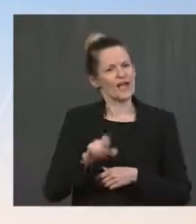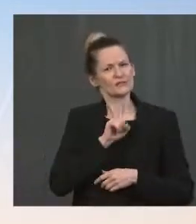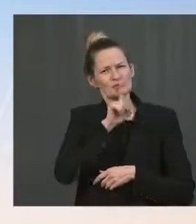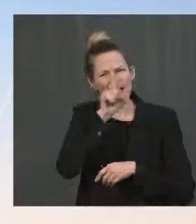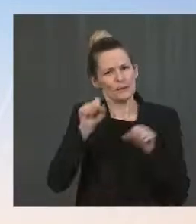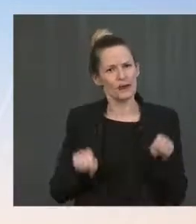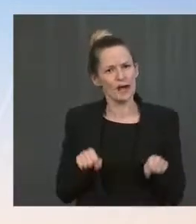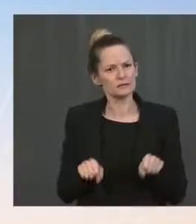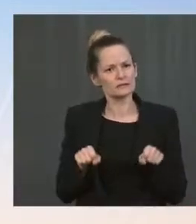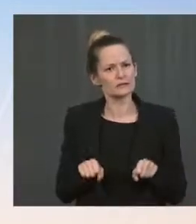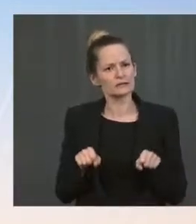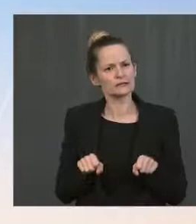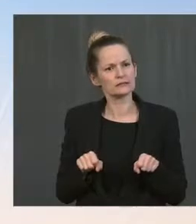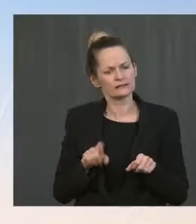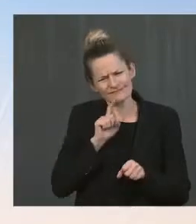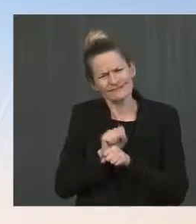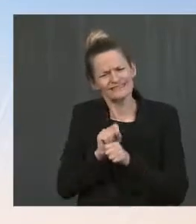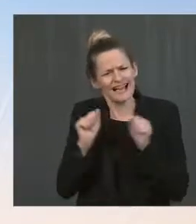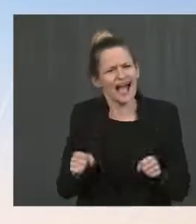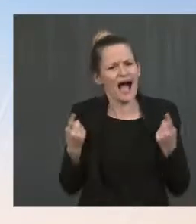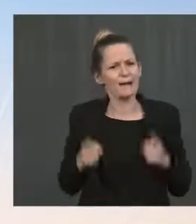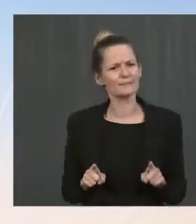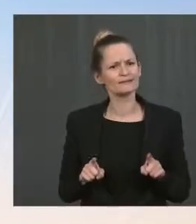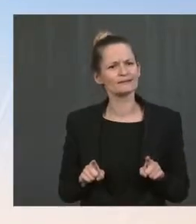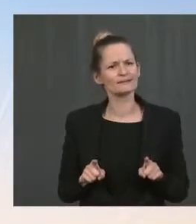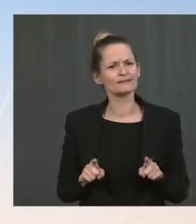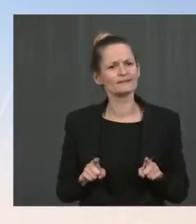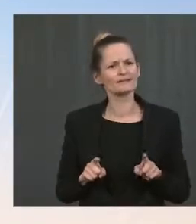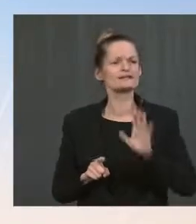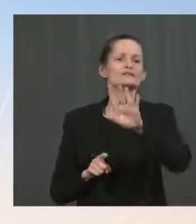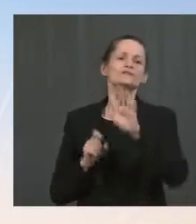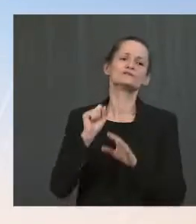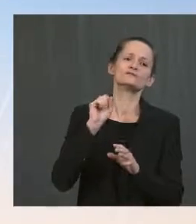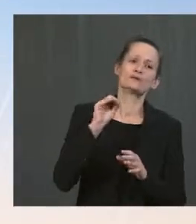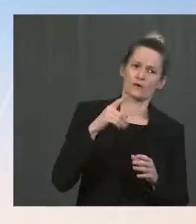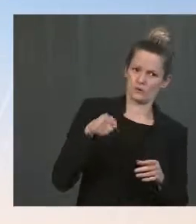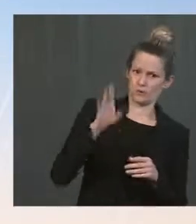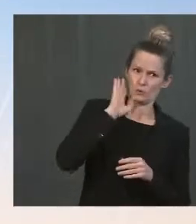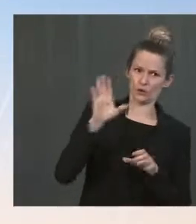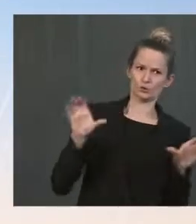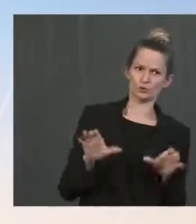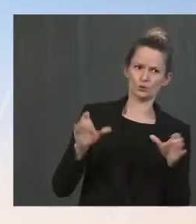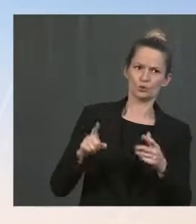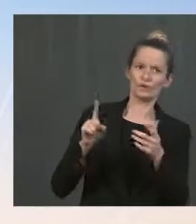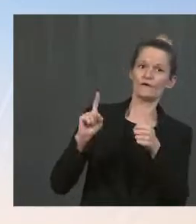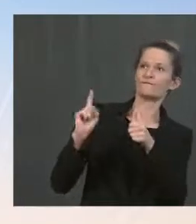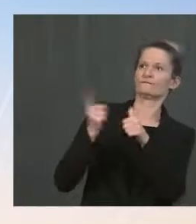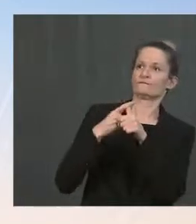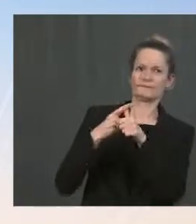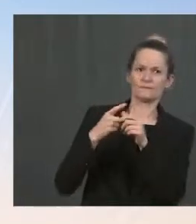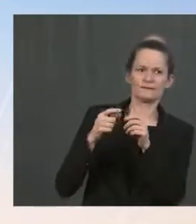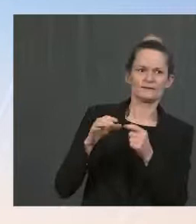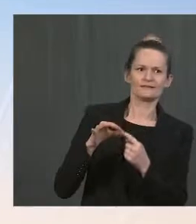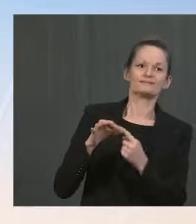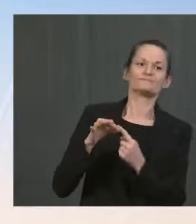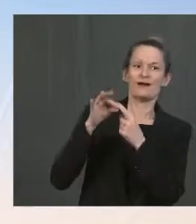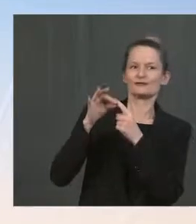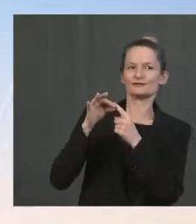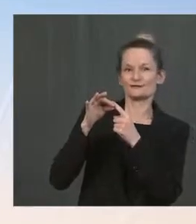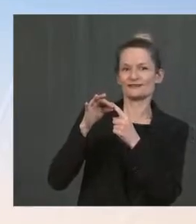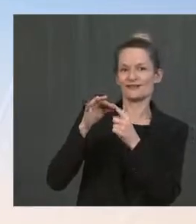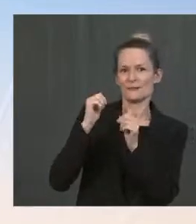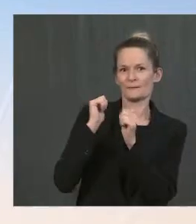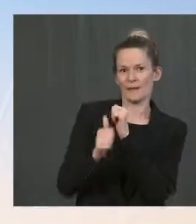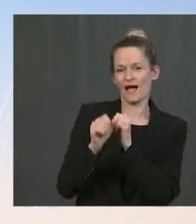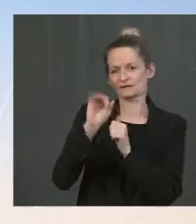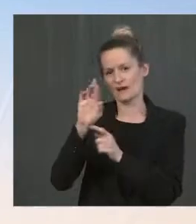administration. With the passage of the reconciliation bill and the build back the infrastructure bill, we'll have the resources to be able to